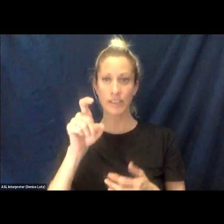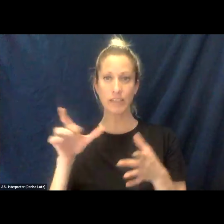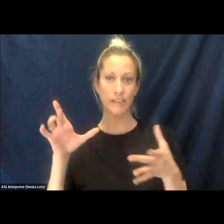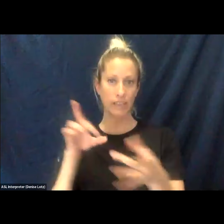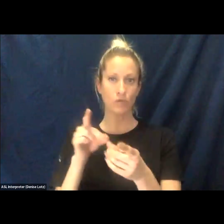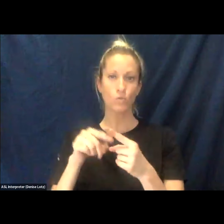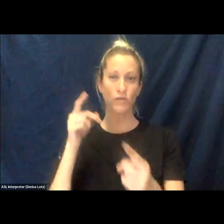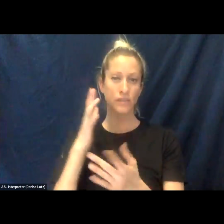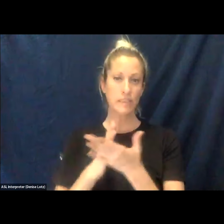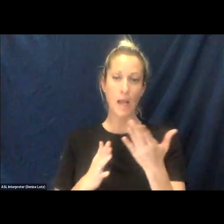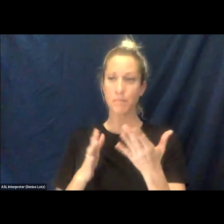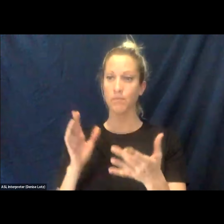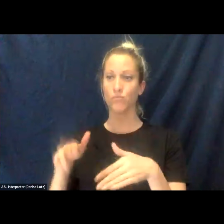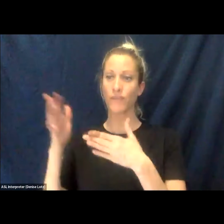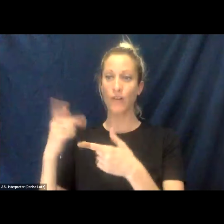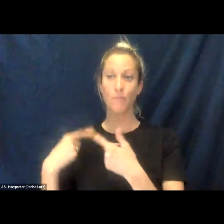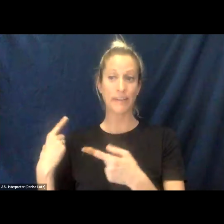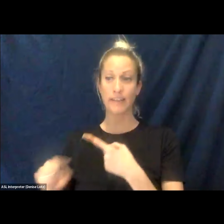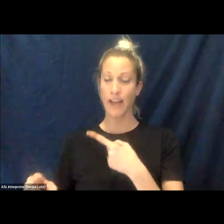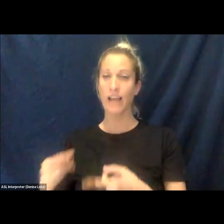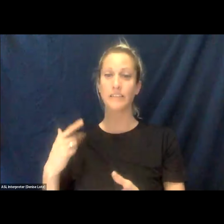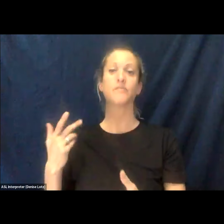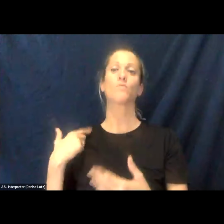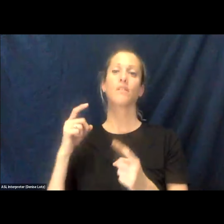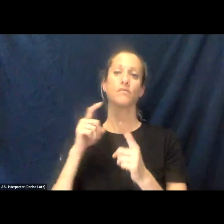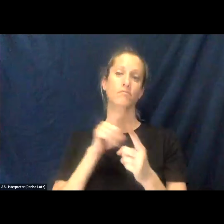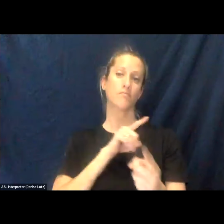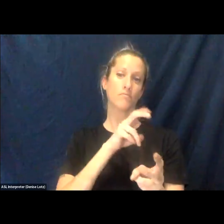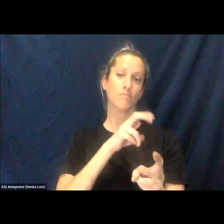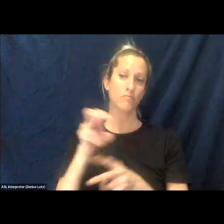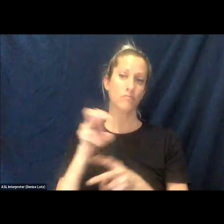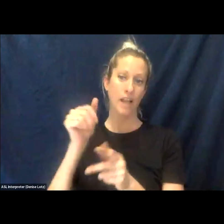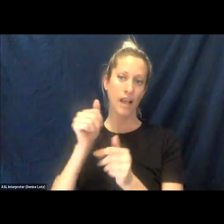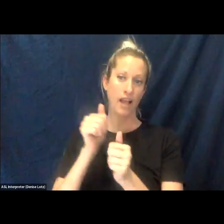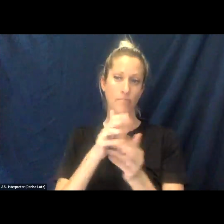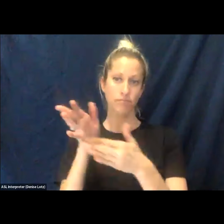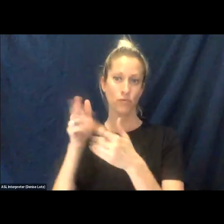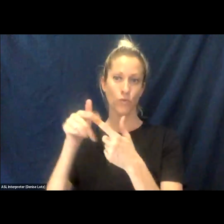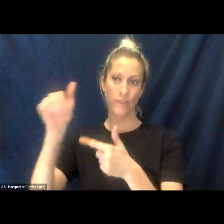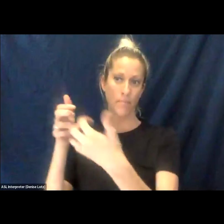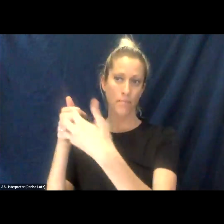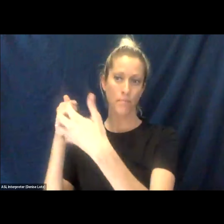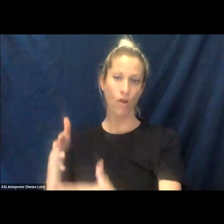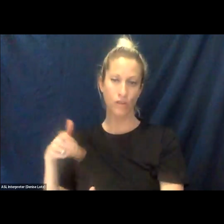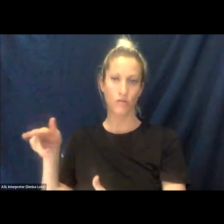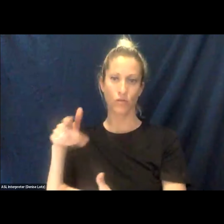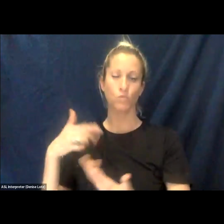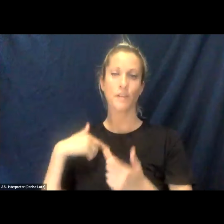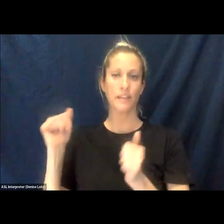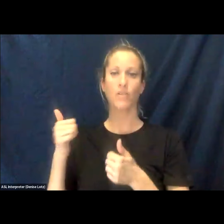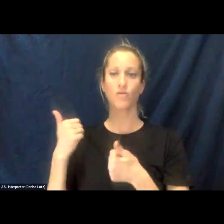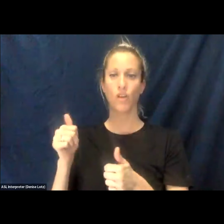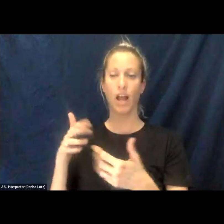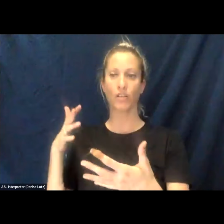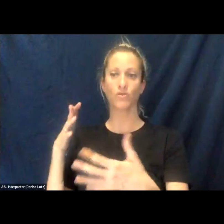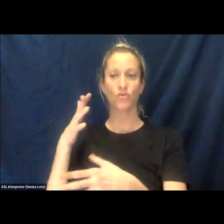service that we don't provide, we will ensure that we are getting them to that point where they're successful with that partner that we've kind of vetted and we trust and ensure